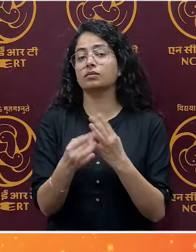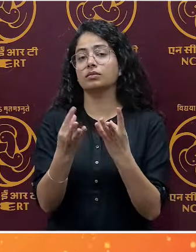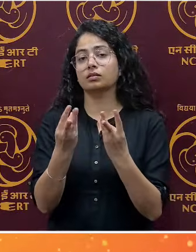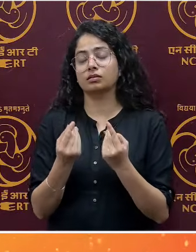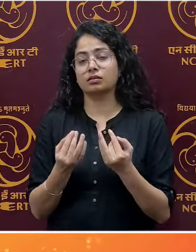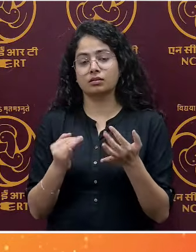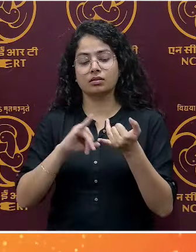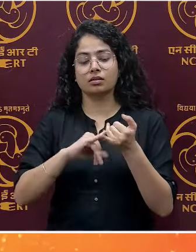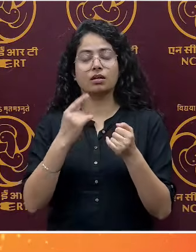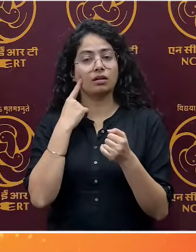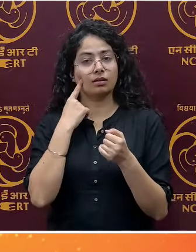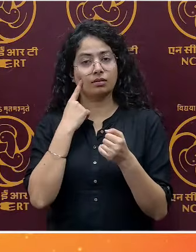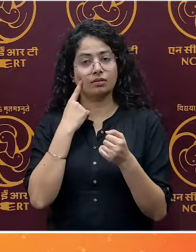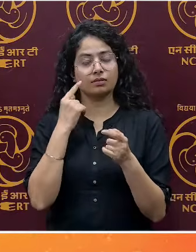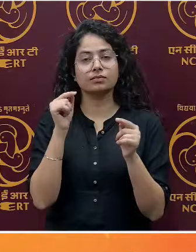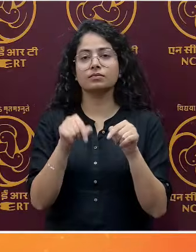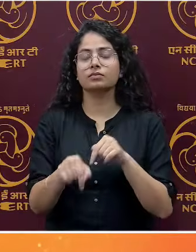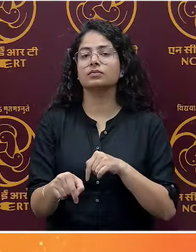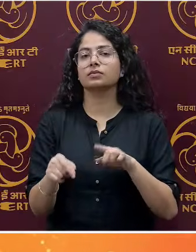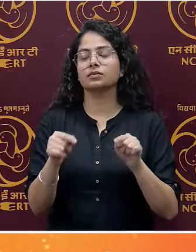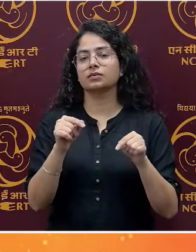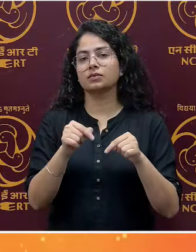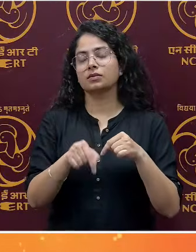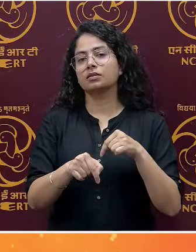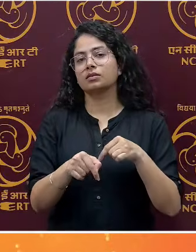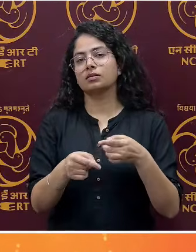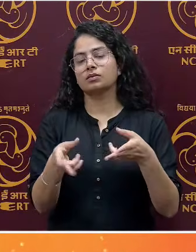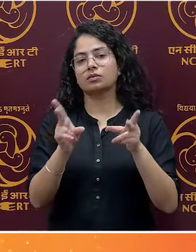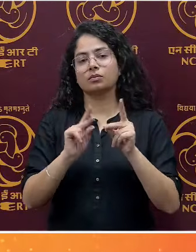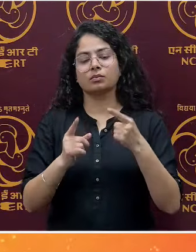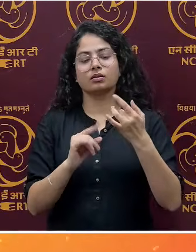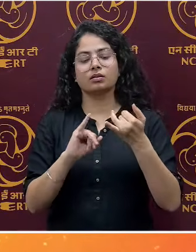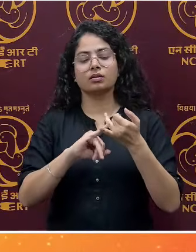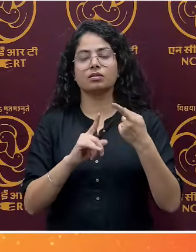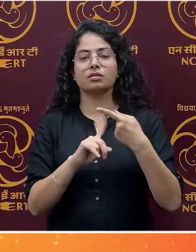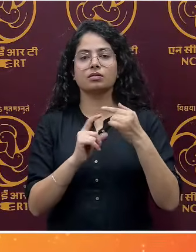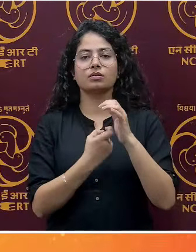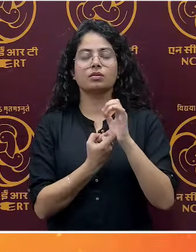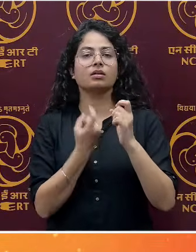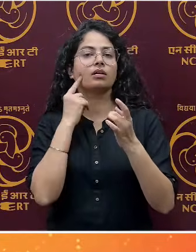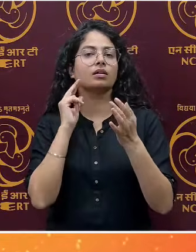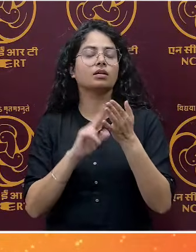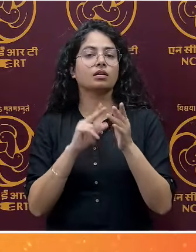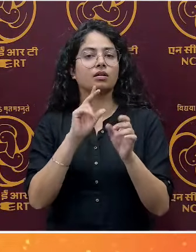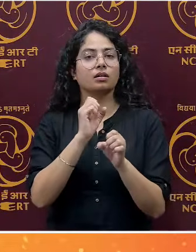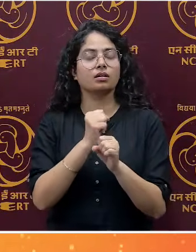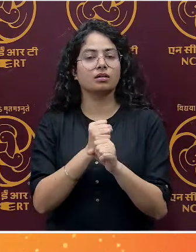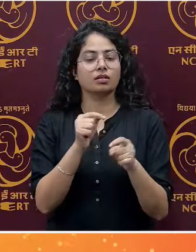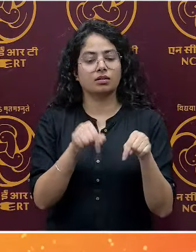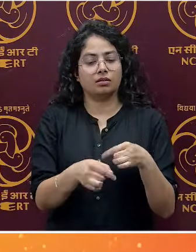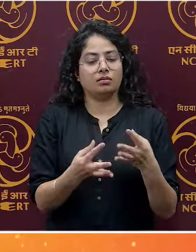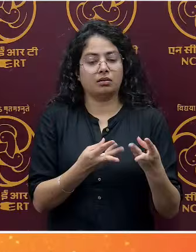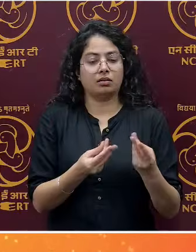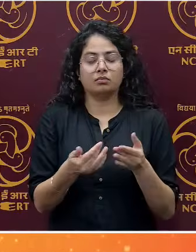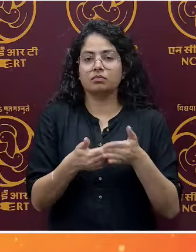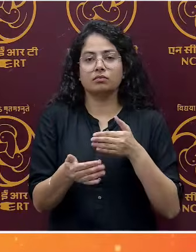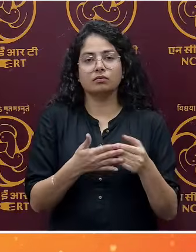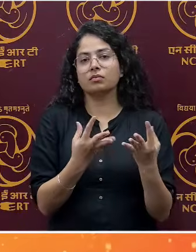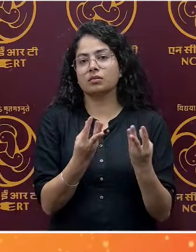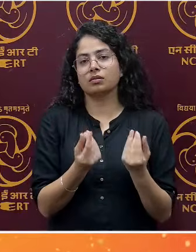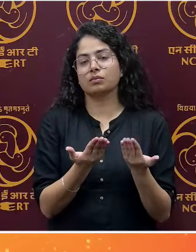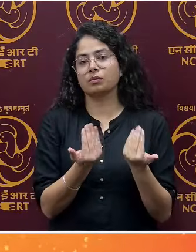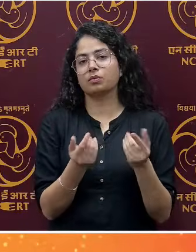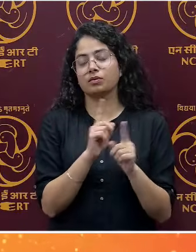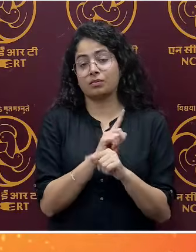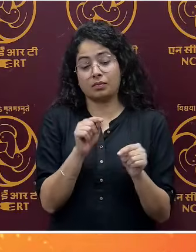simple interest. Now this function returns string value which cannot calculate any numbers. So this has